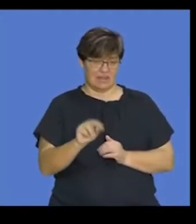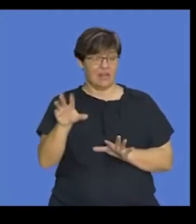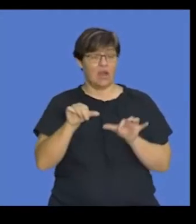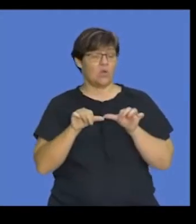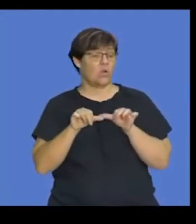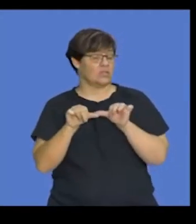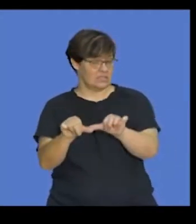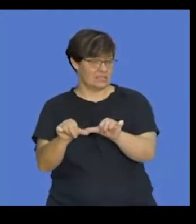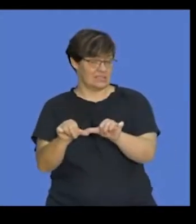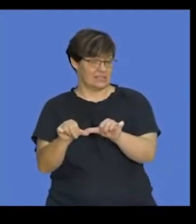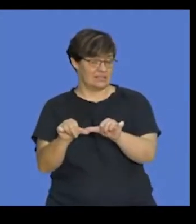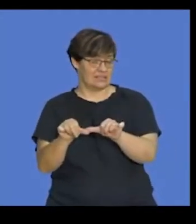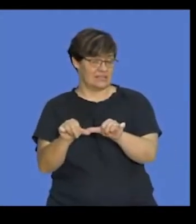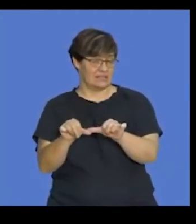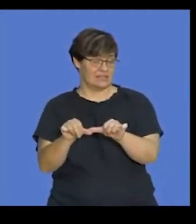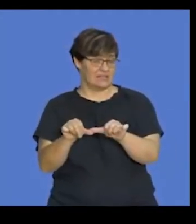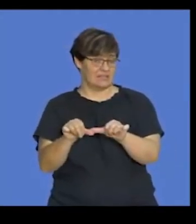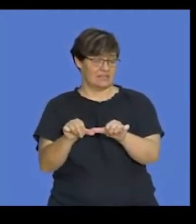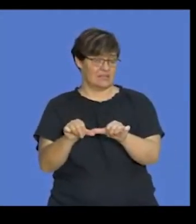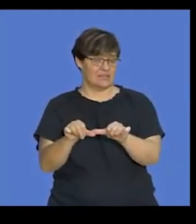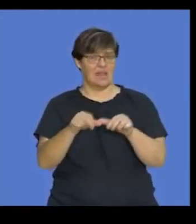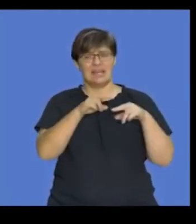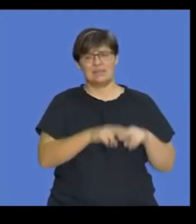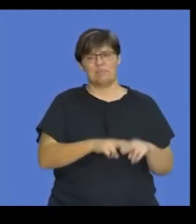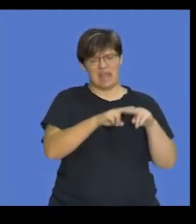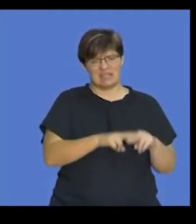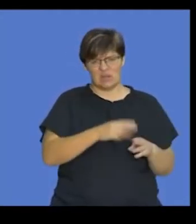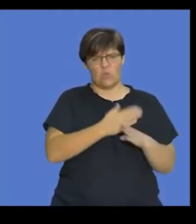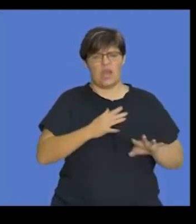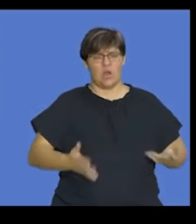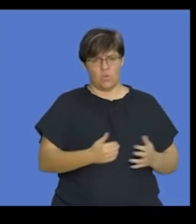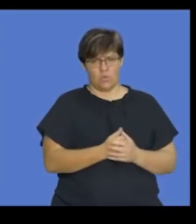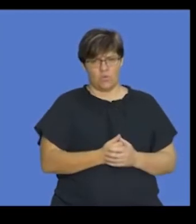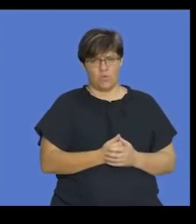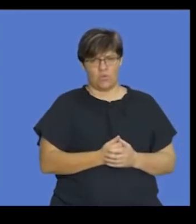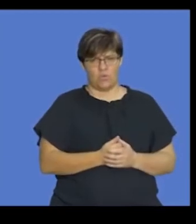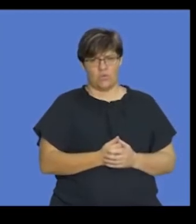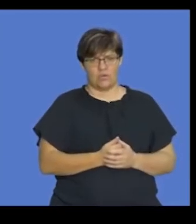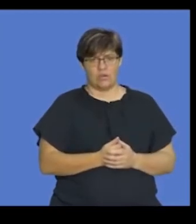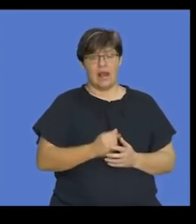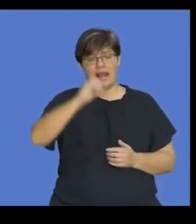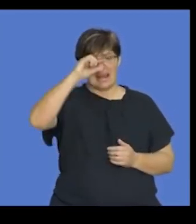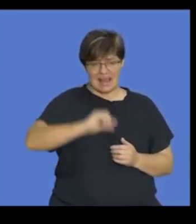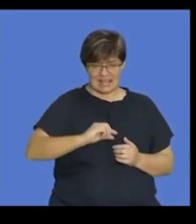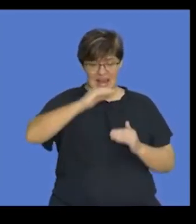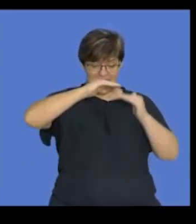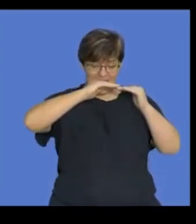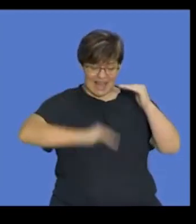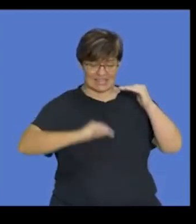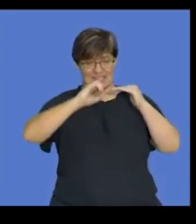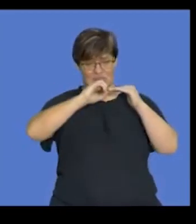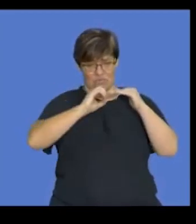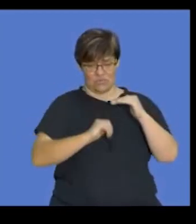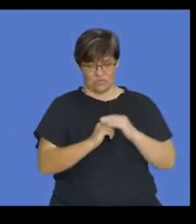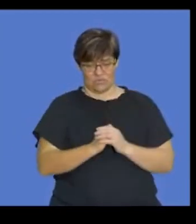Okay? Now this constant, right, depends on how this works. They're usually smaller than